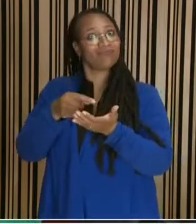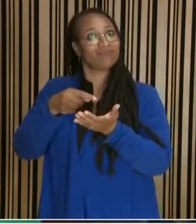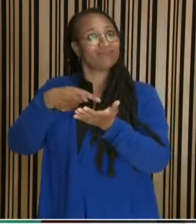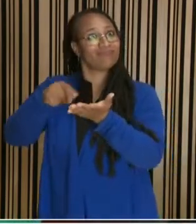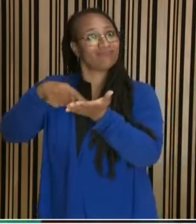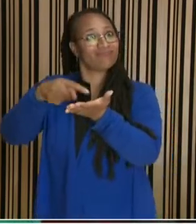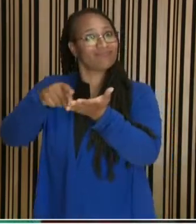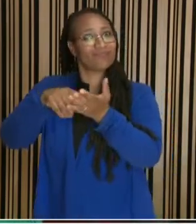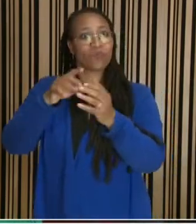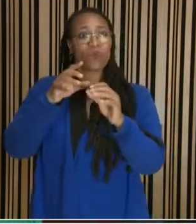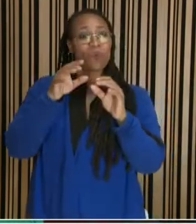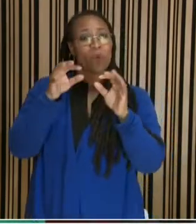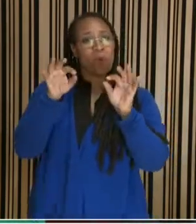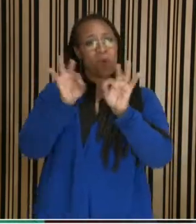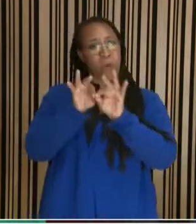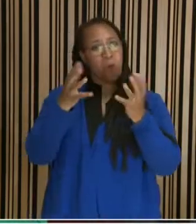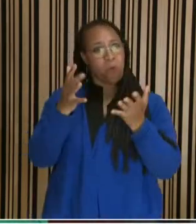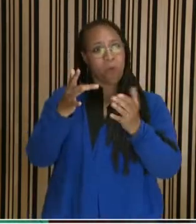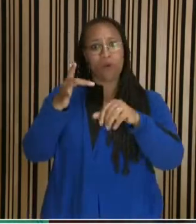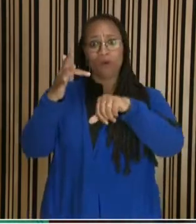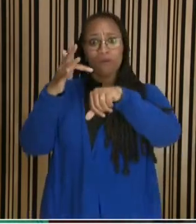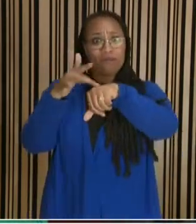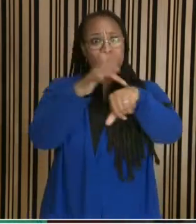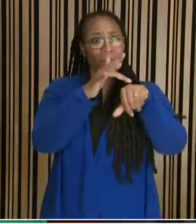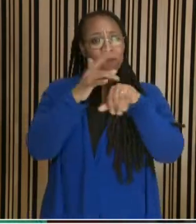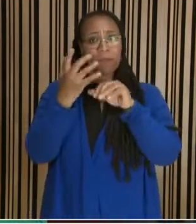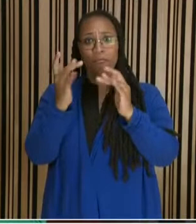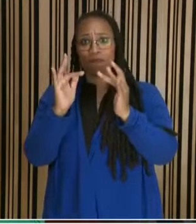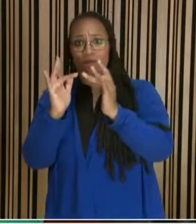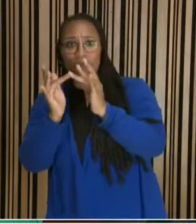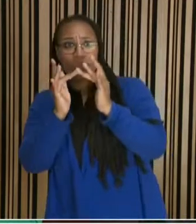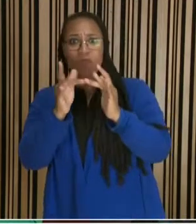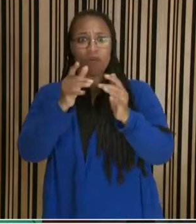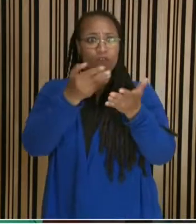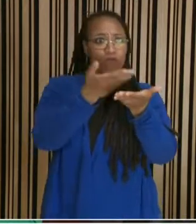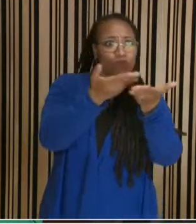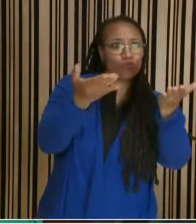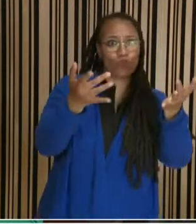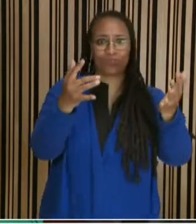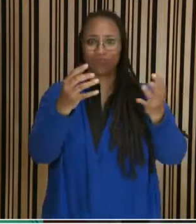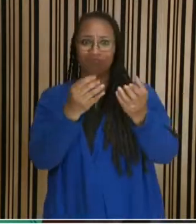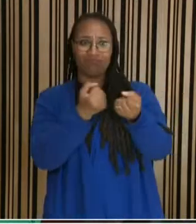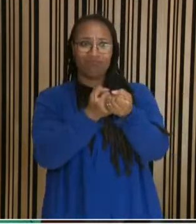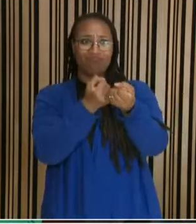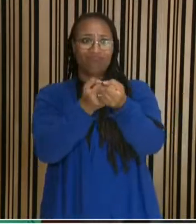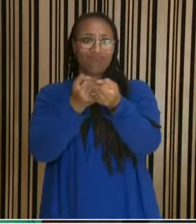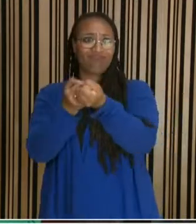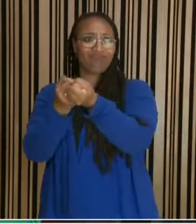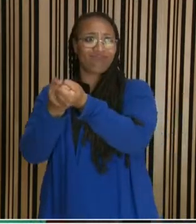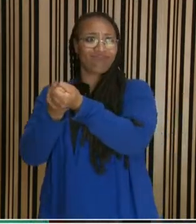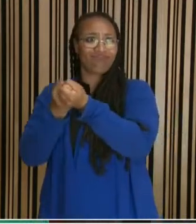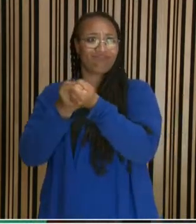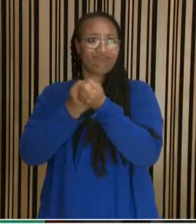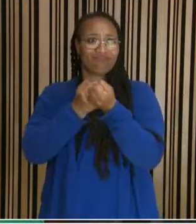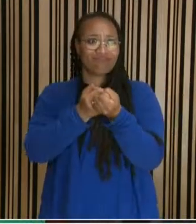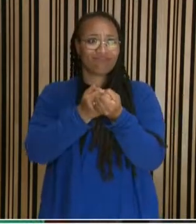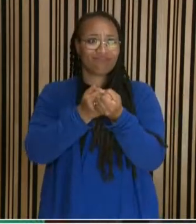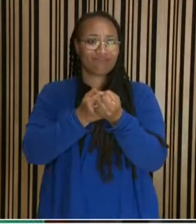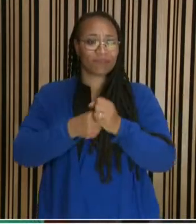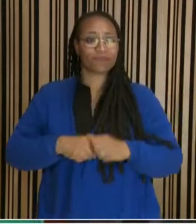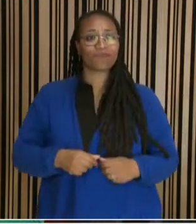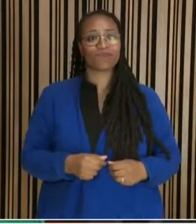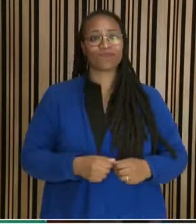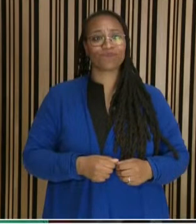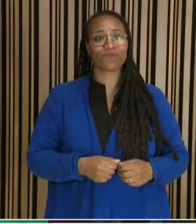are also investing as part of that housing and downtown tax abatement. There are set aside requirements for affordability at moderate